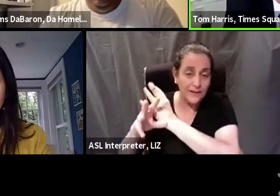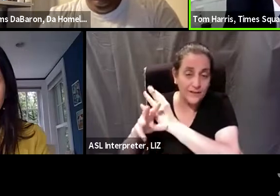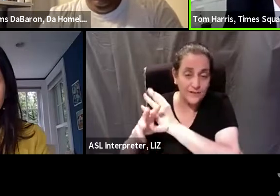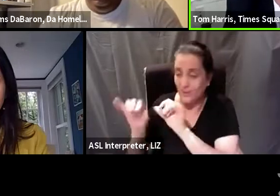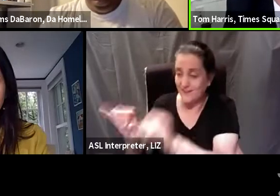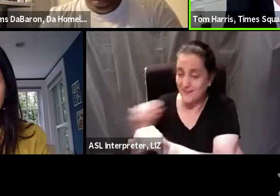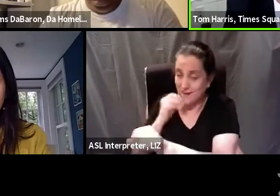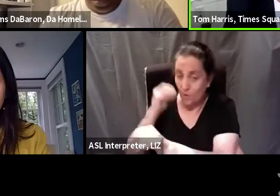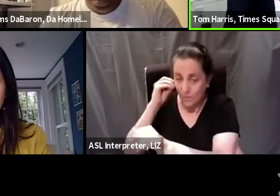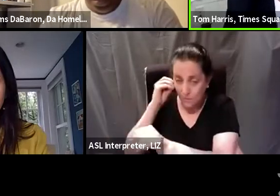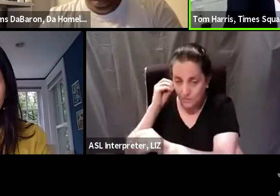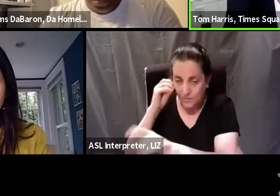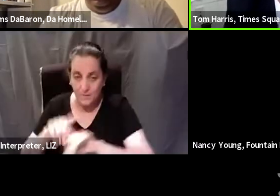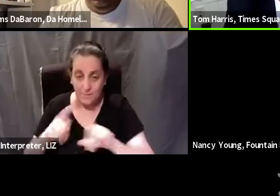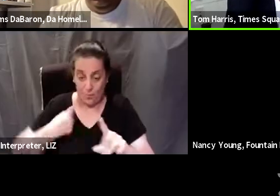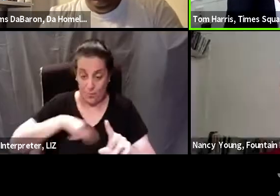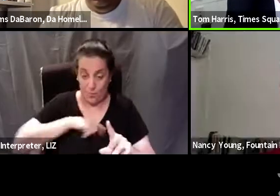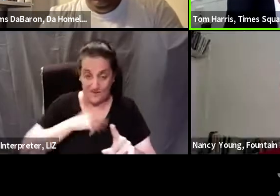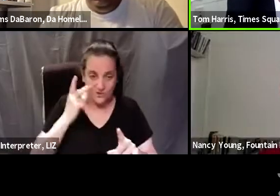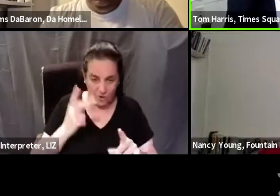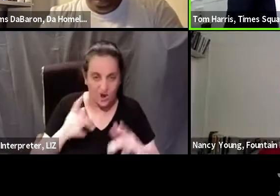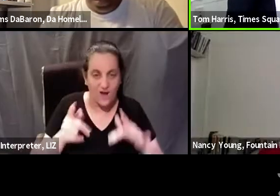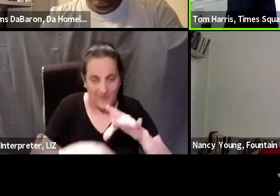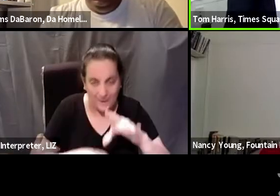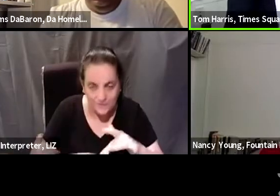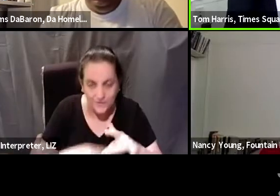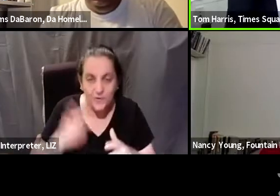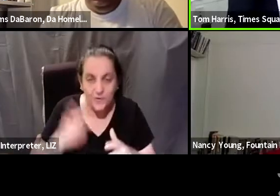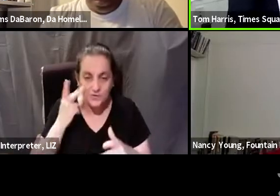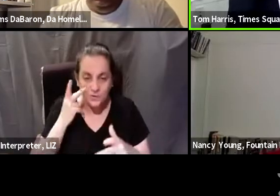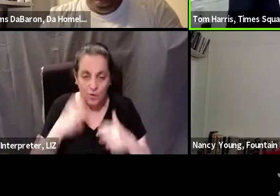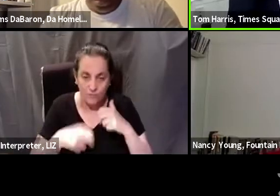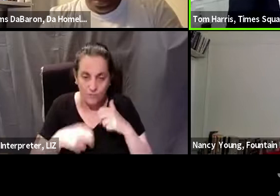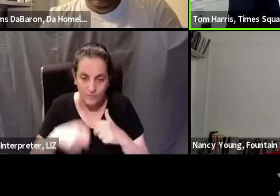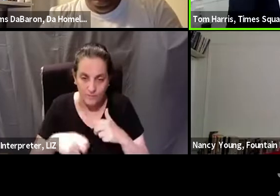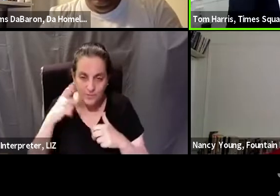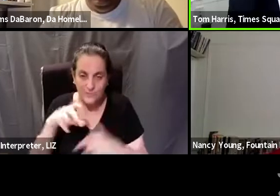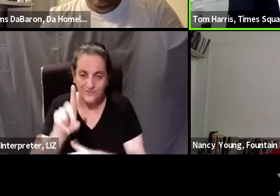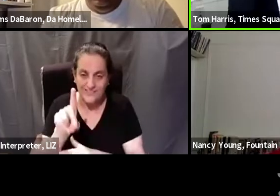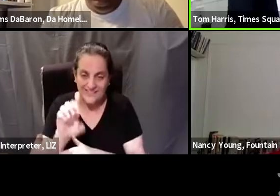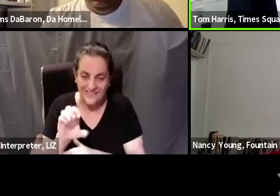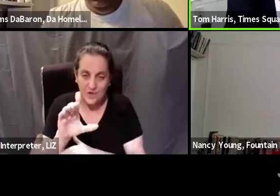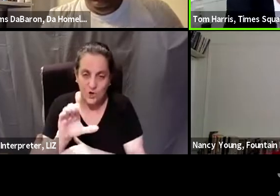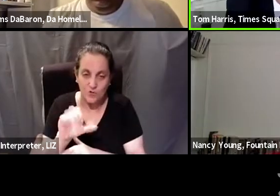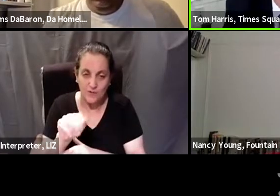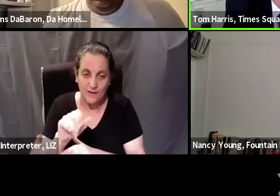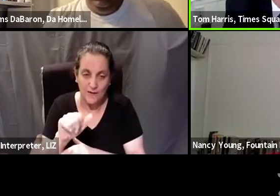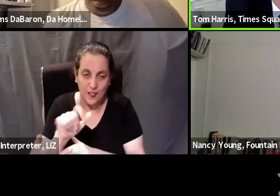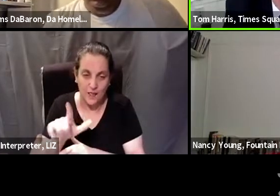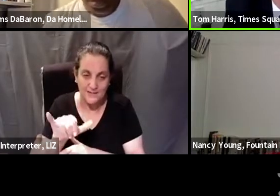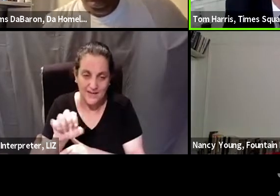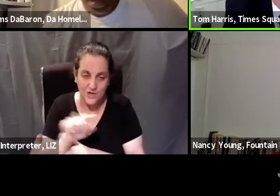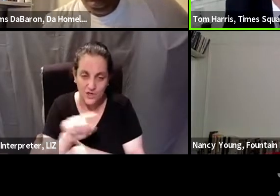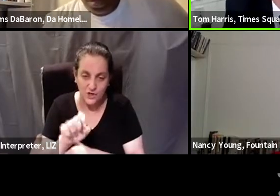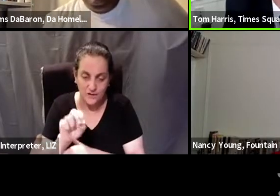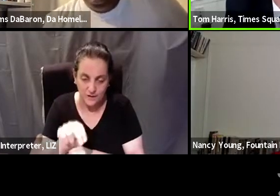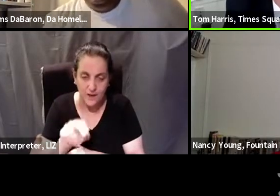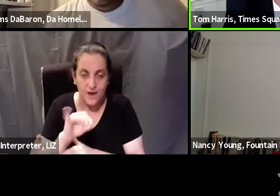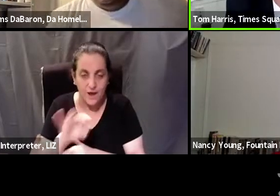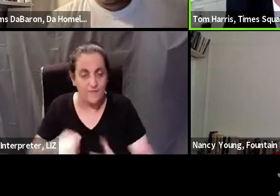Alliance, we saw a gap. We saw a gap with the decriminalization of quality of life issues and the